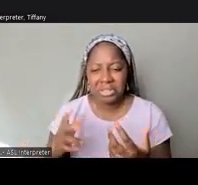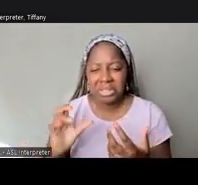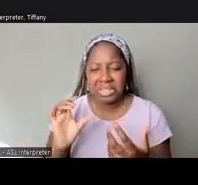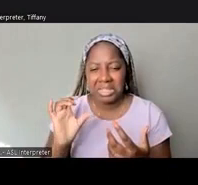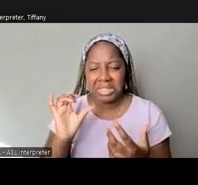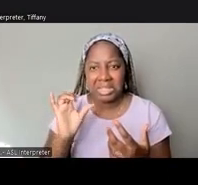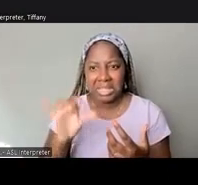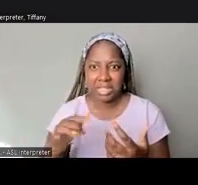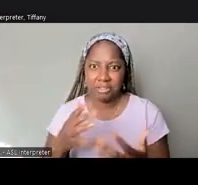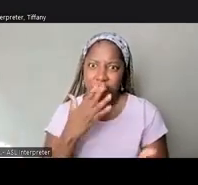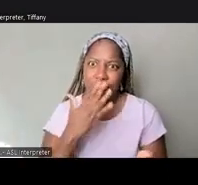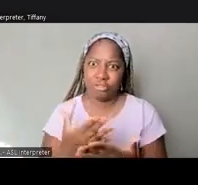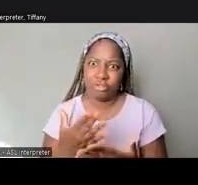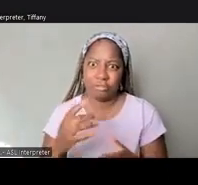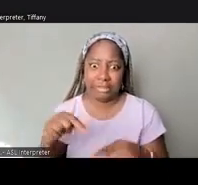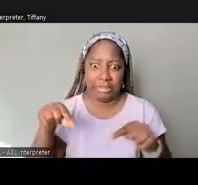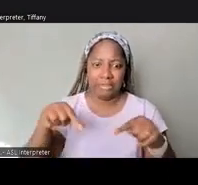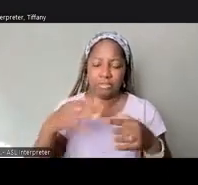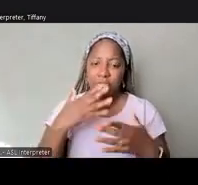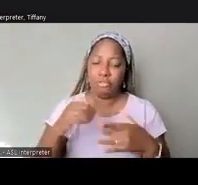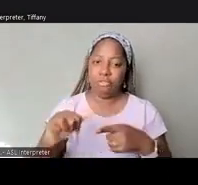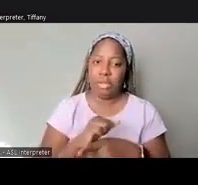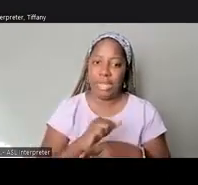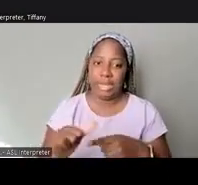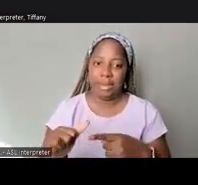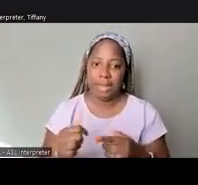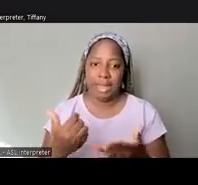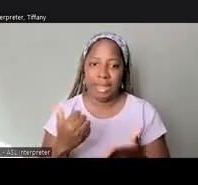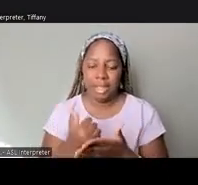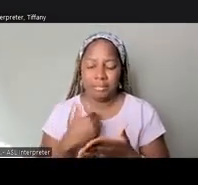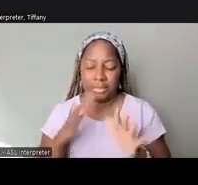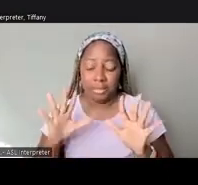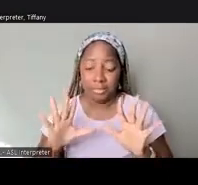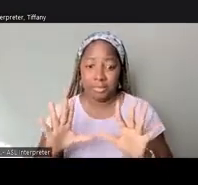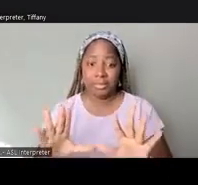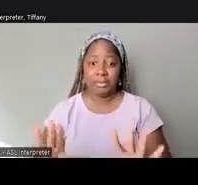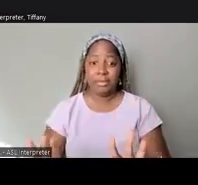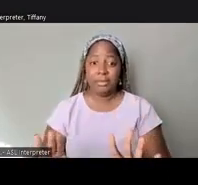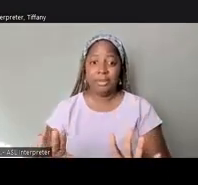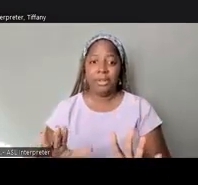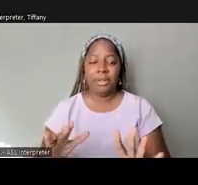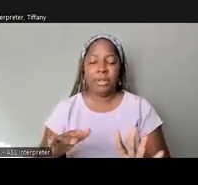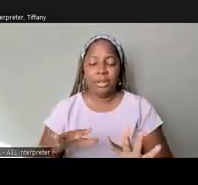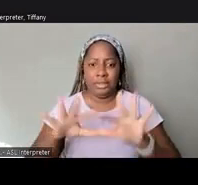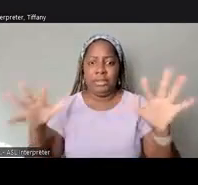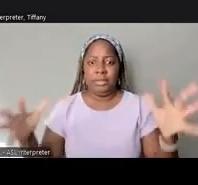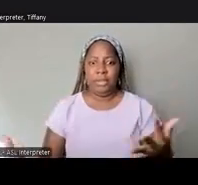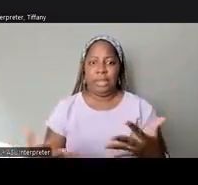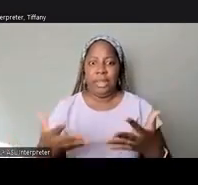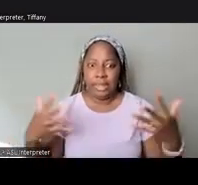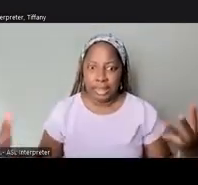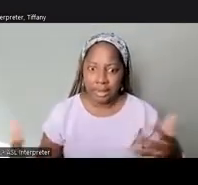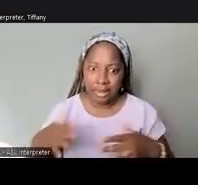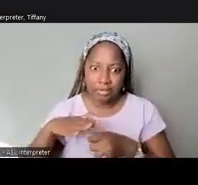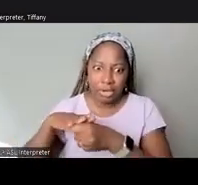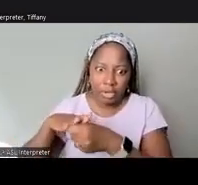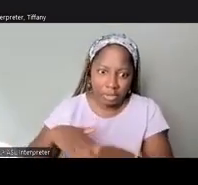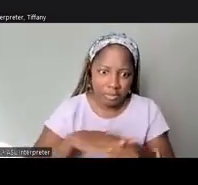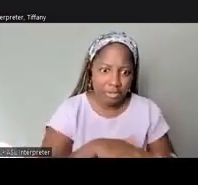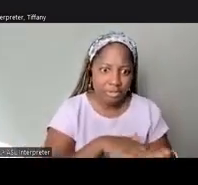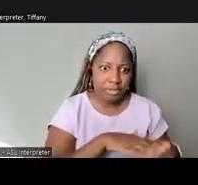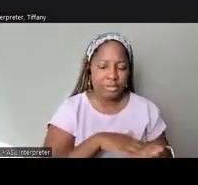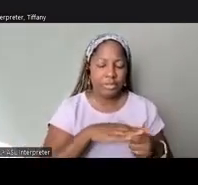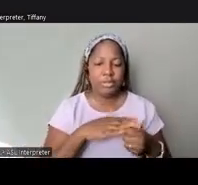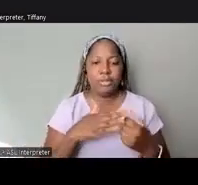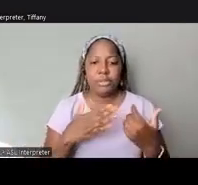out and remember that we are in a place with all of these oppressions. So sort of informing you and